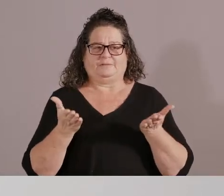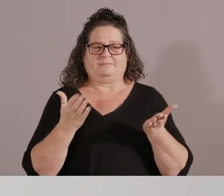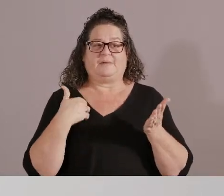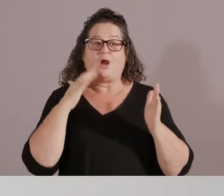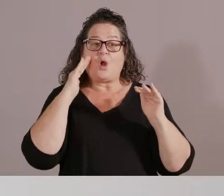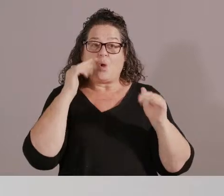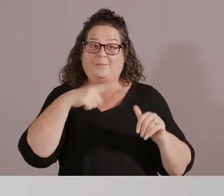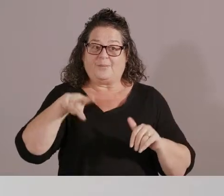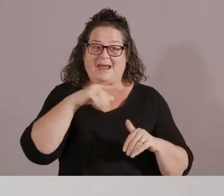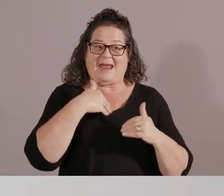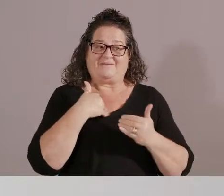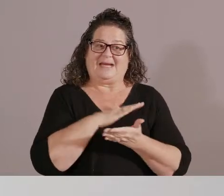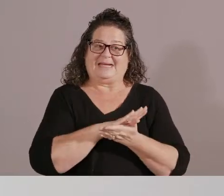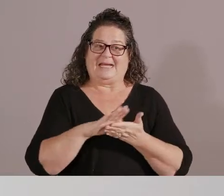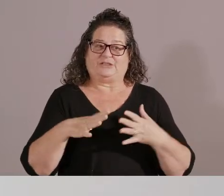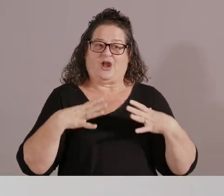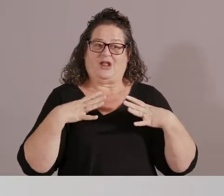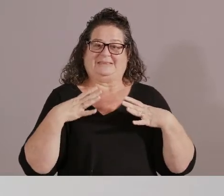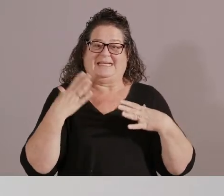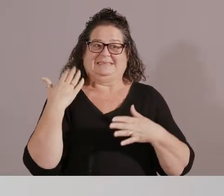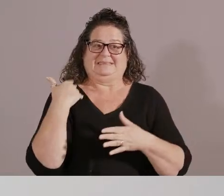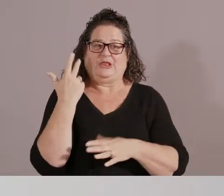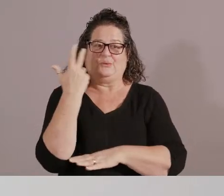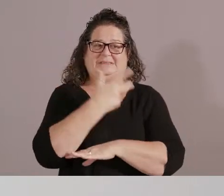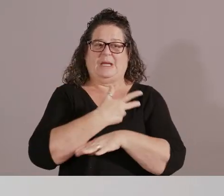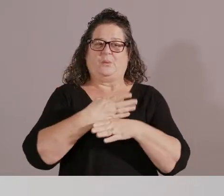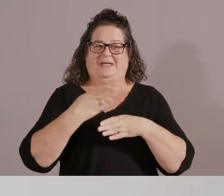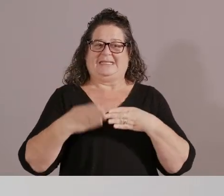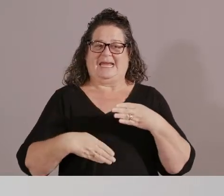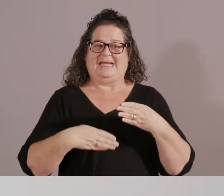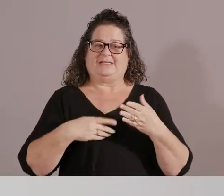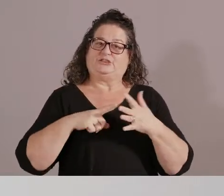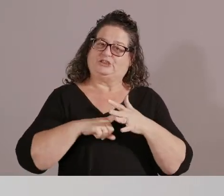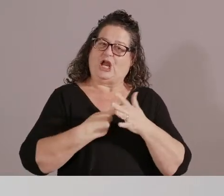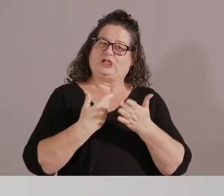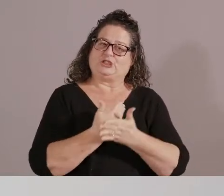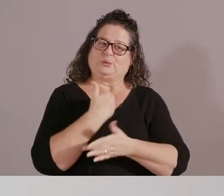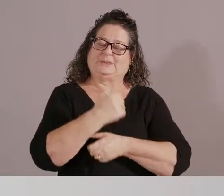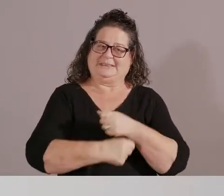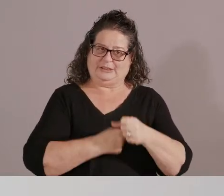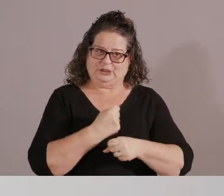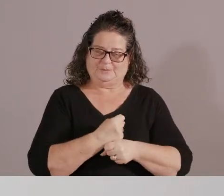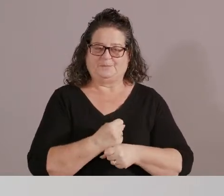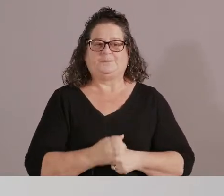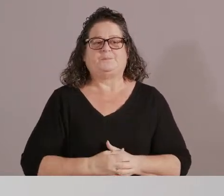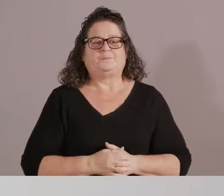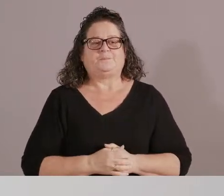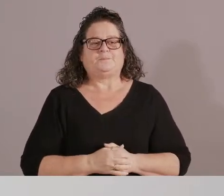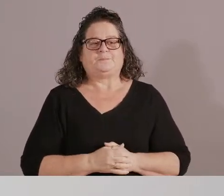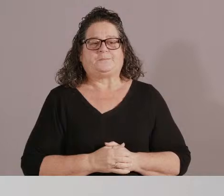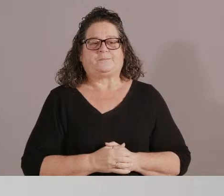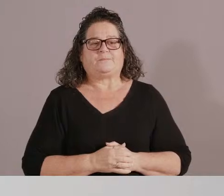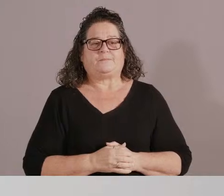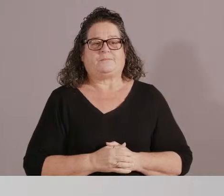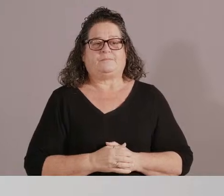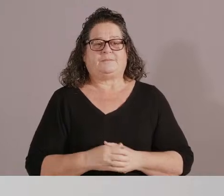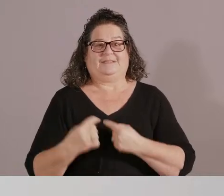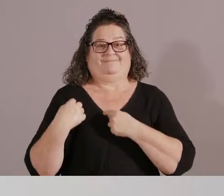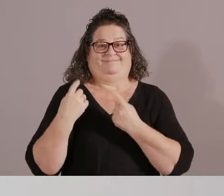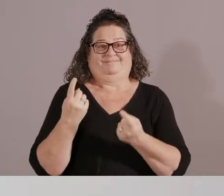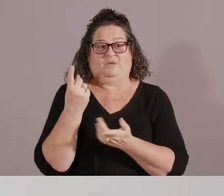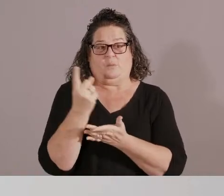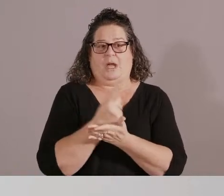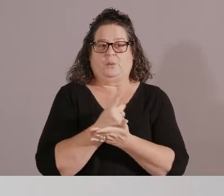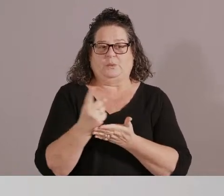this past weekend and is having a great start to the new year. This past week has been exciting. We've seen the ongoing rollout